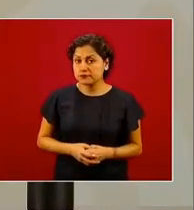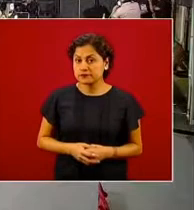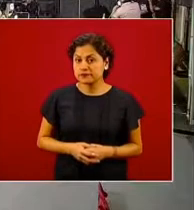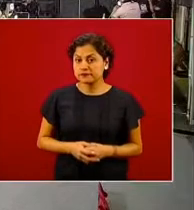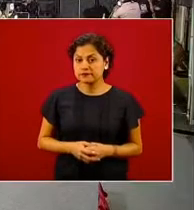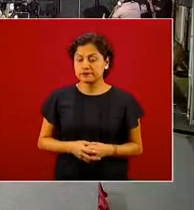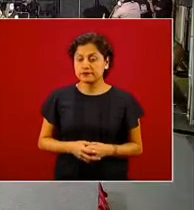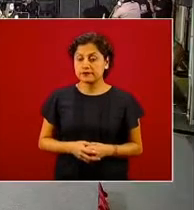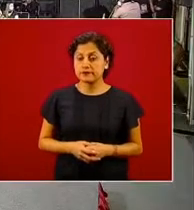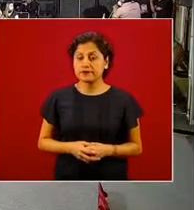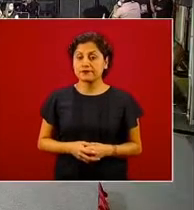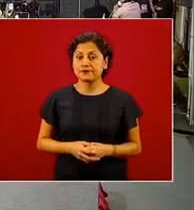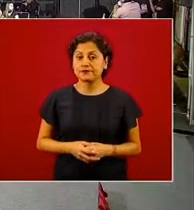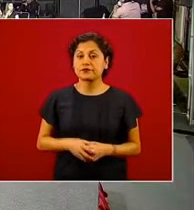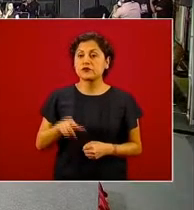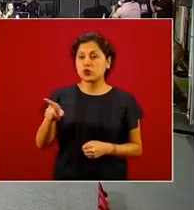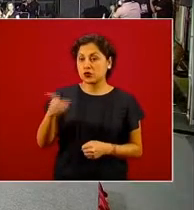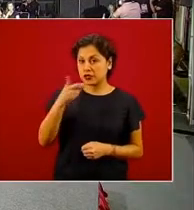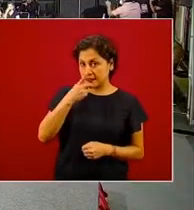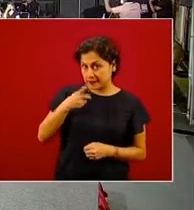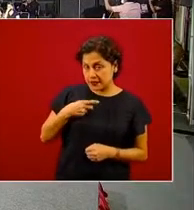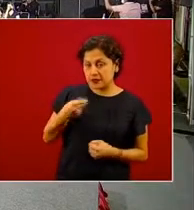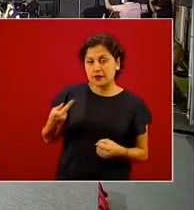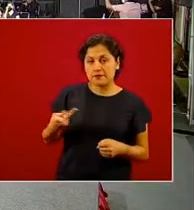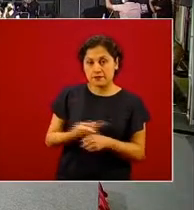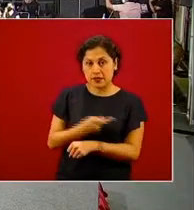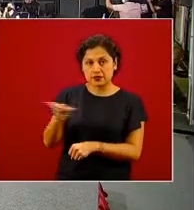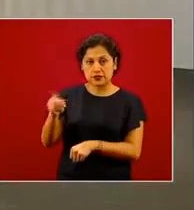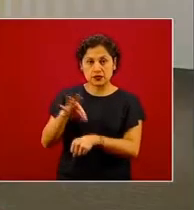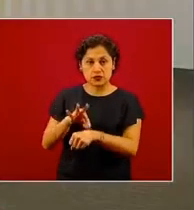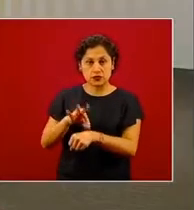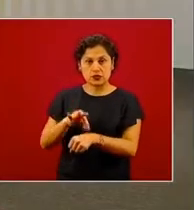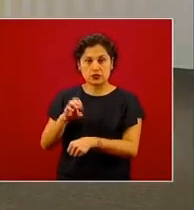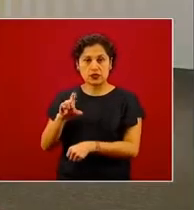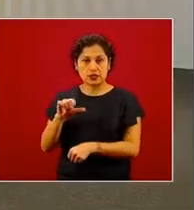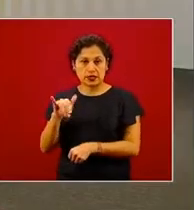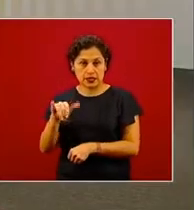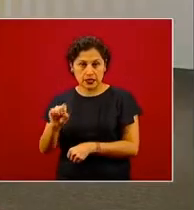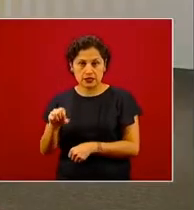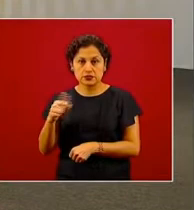sorry? In the case of Dr. Elias Guzman,